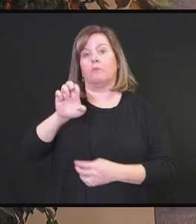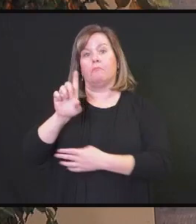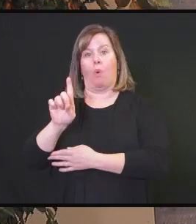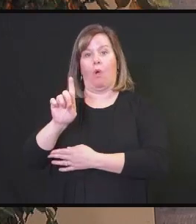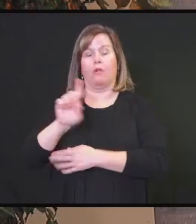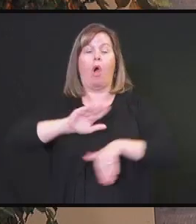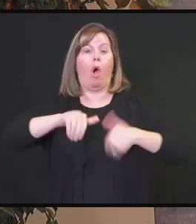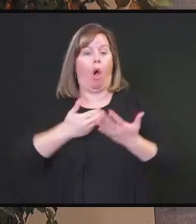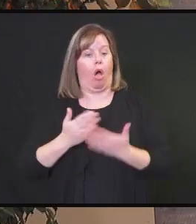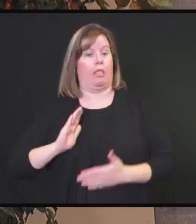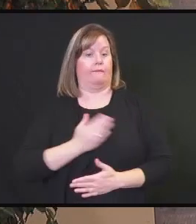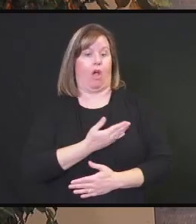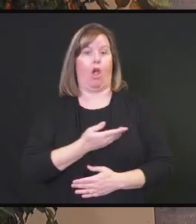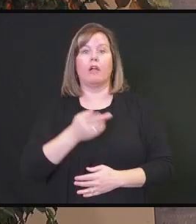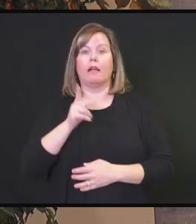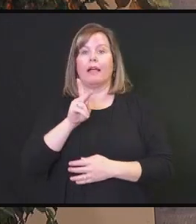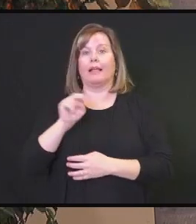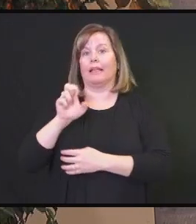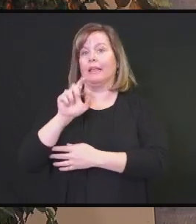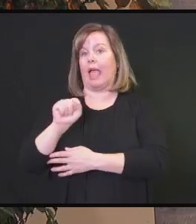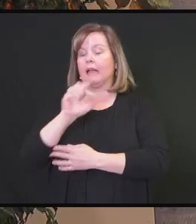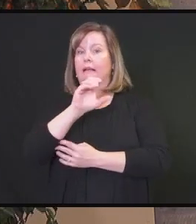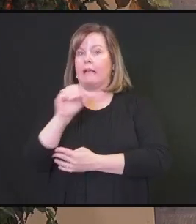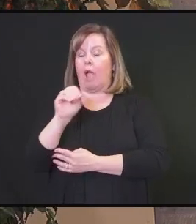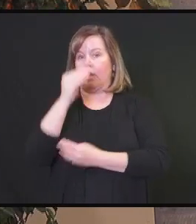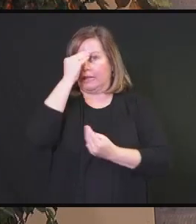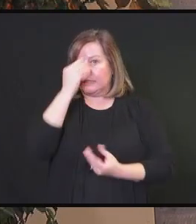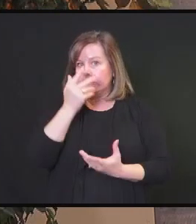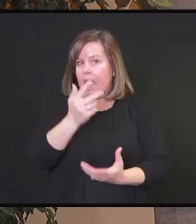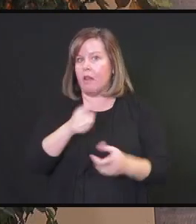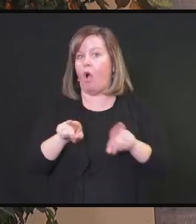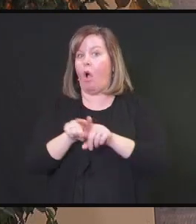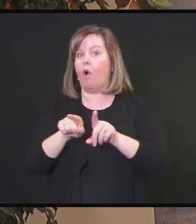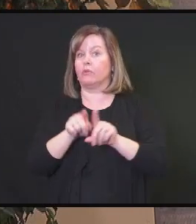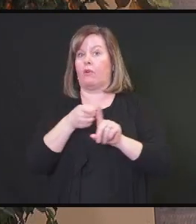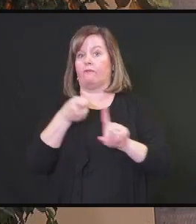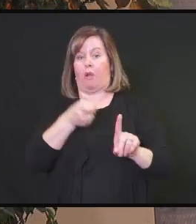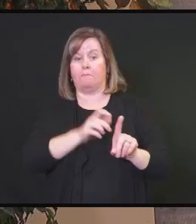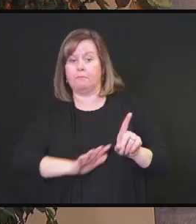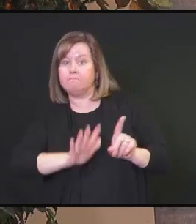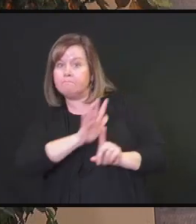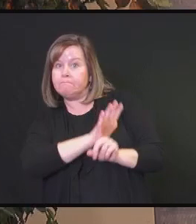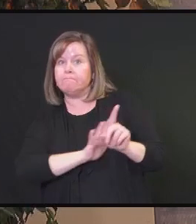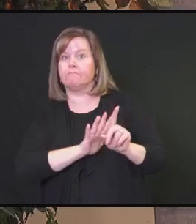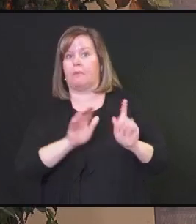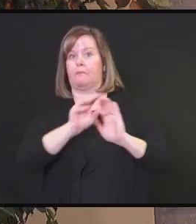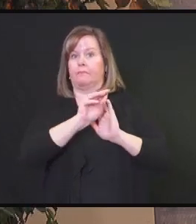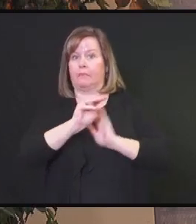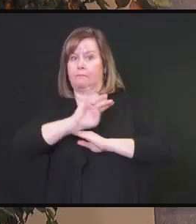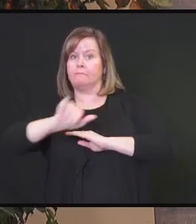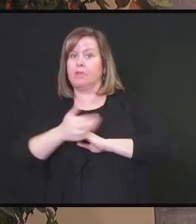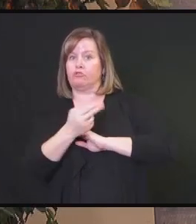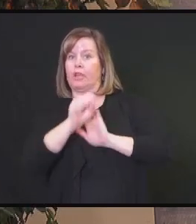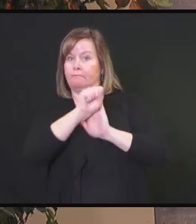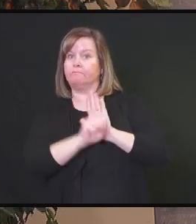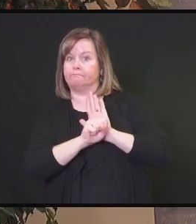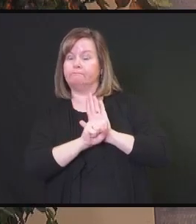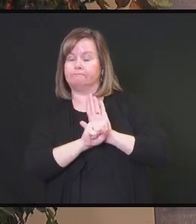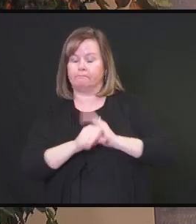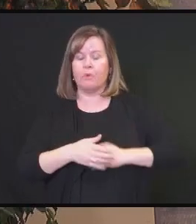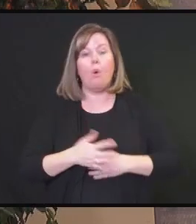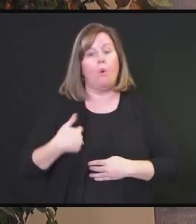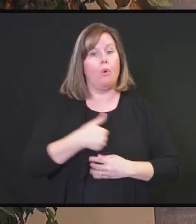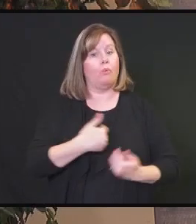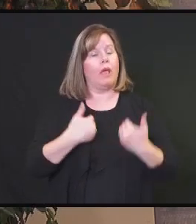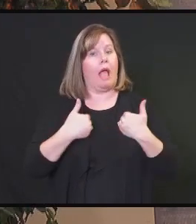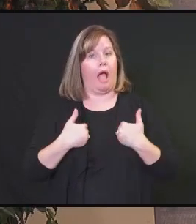data and data from around the state of Michigan related to the COVID-19 outbreak. We have information also from